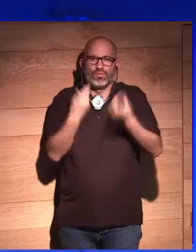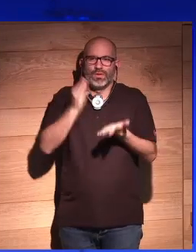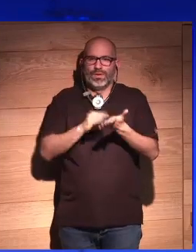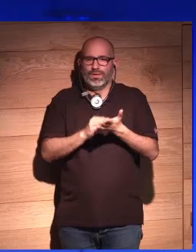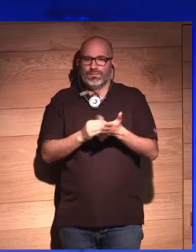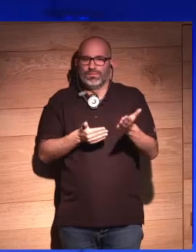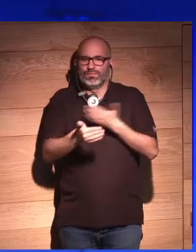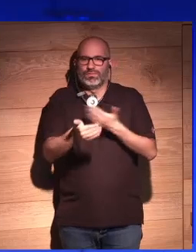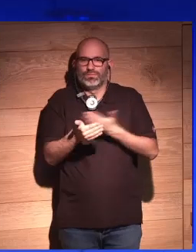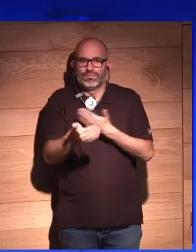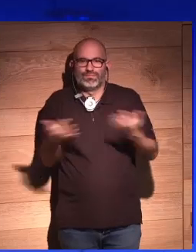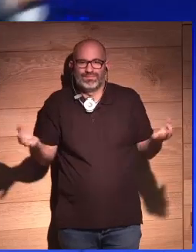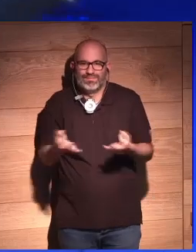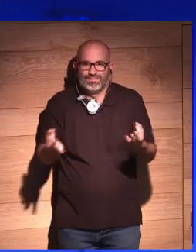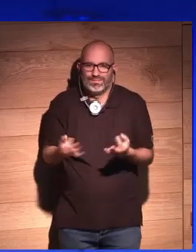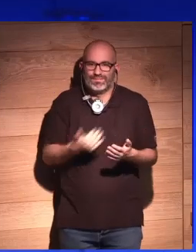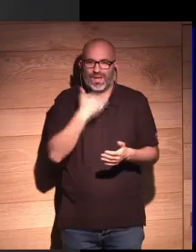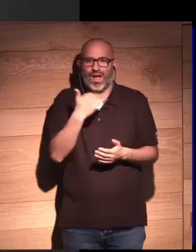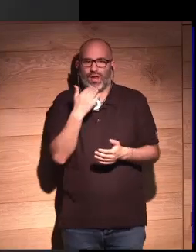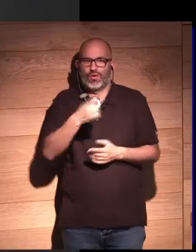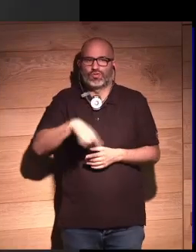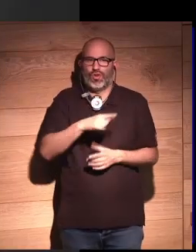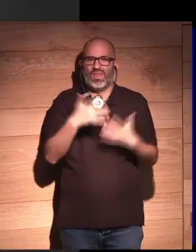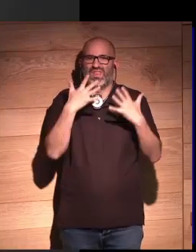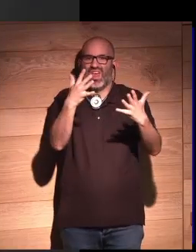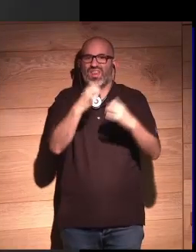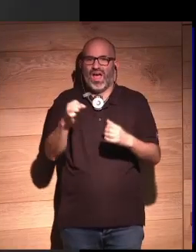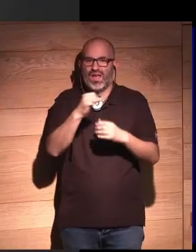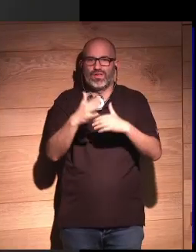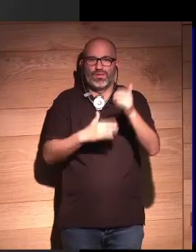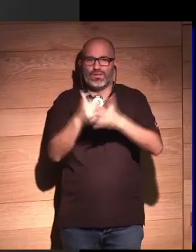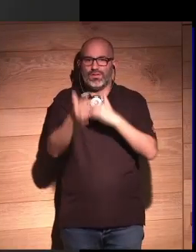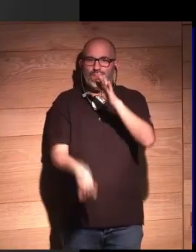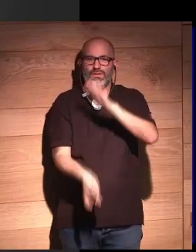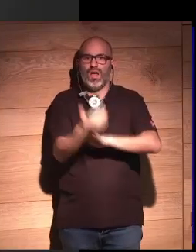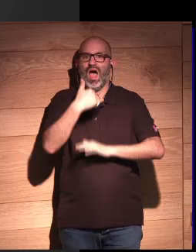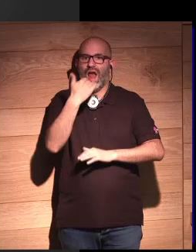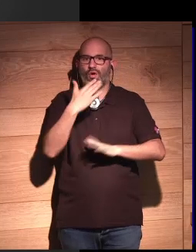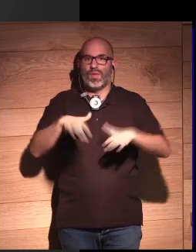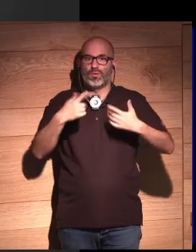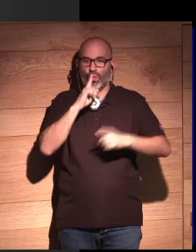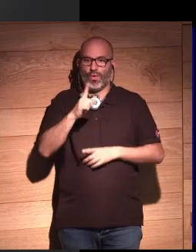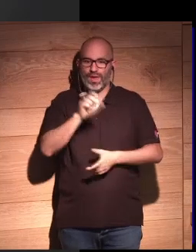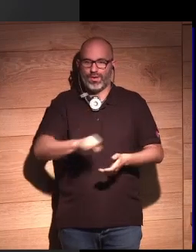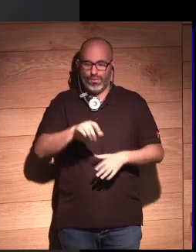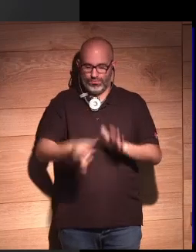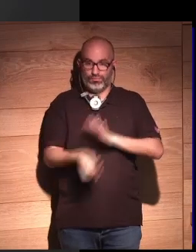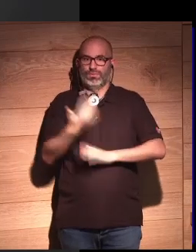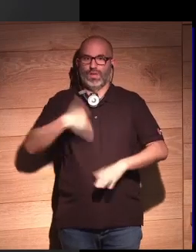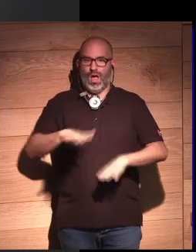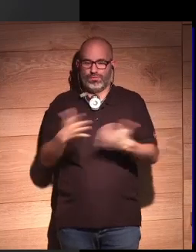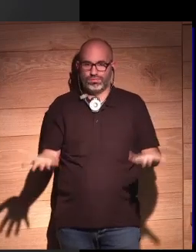something is going to take 10 years, it happens the next year. You know, AI is a technology that is being